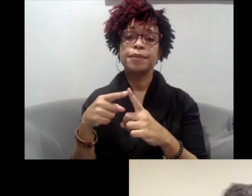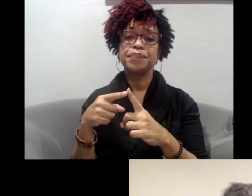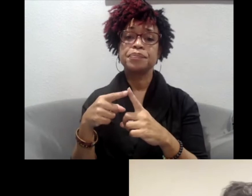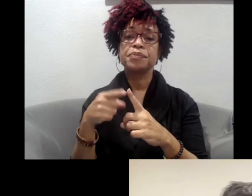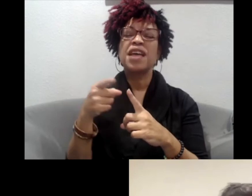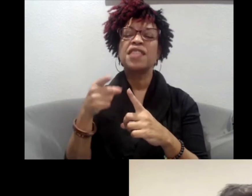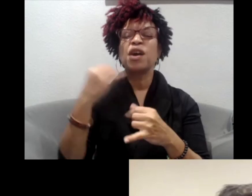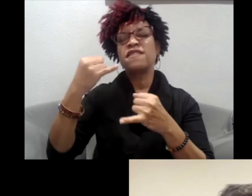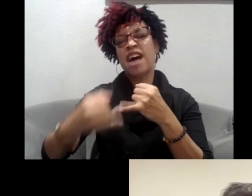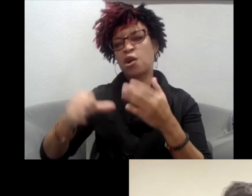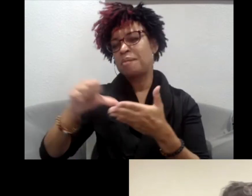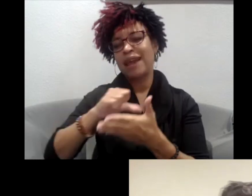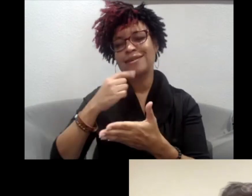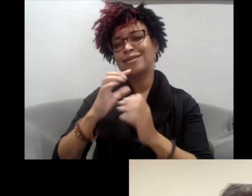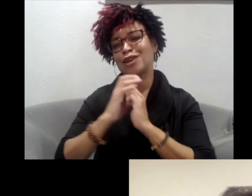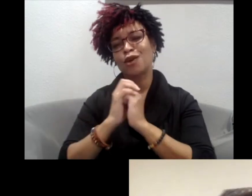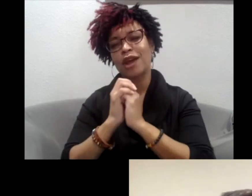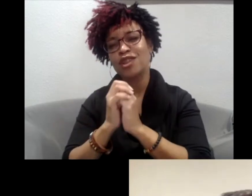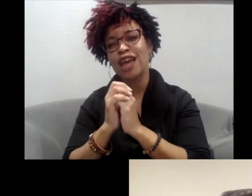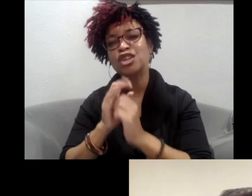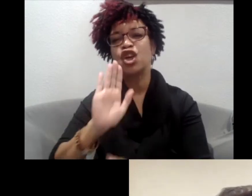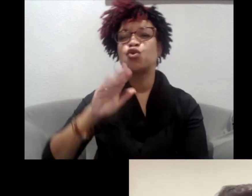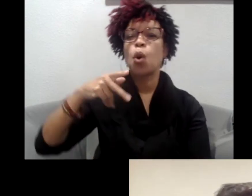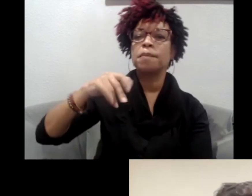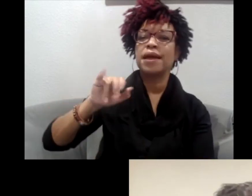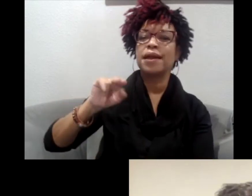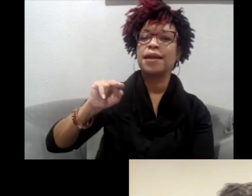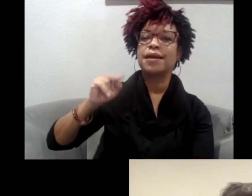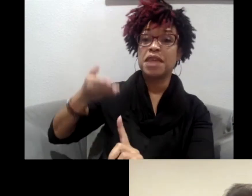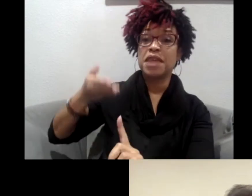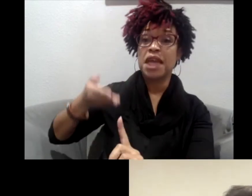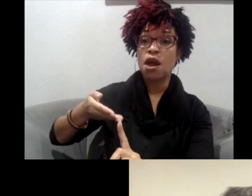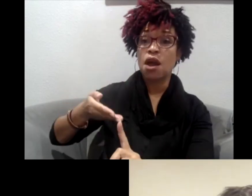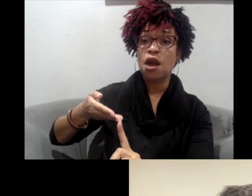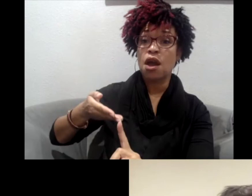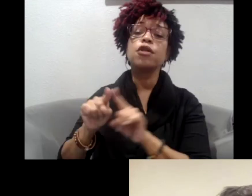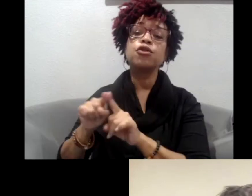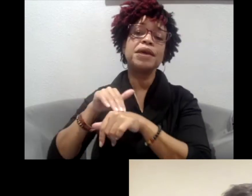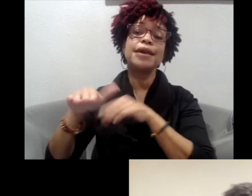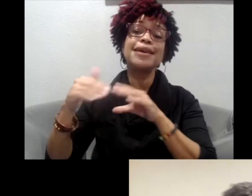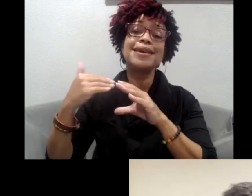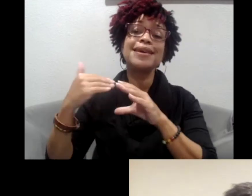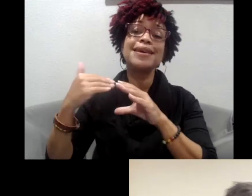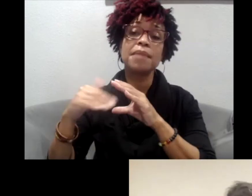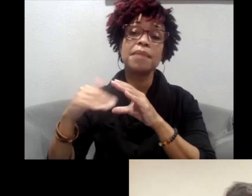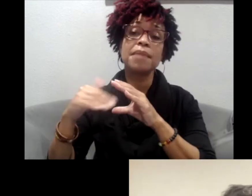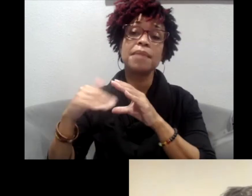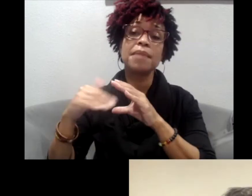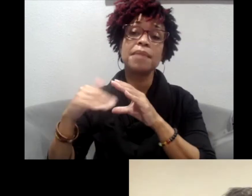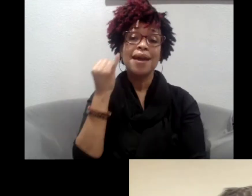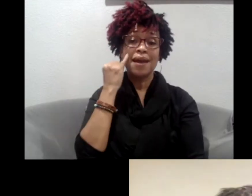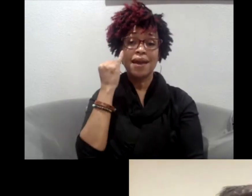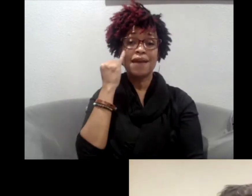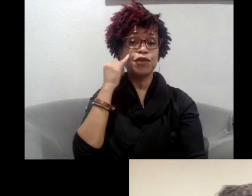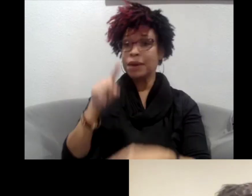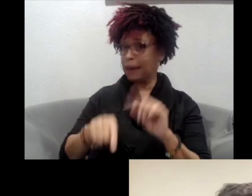like, congratulations, your PIN will be there. It will also be emailed to you. If you cannot find that email